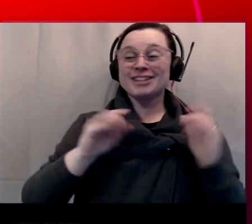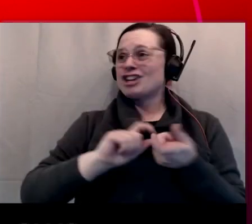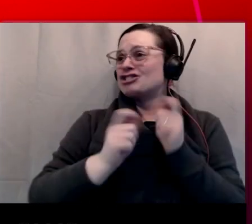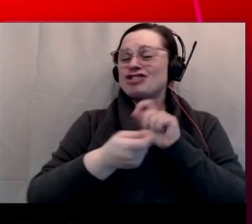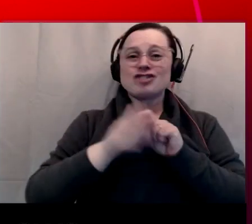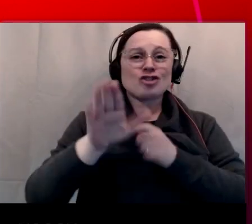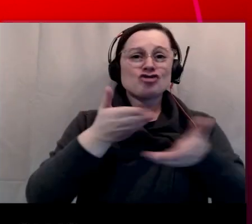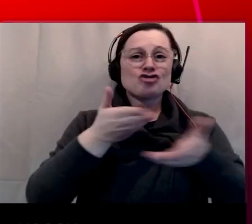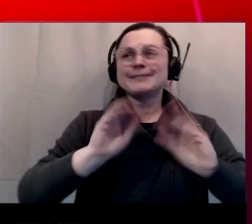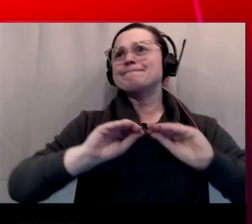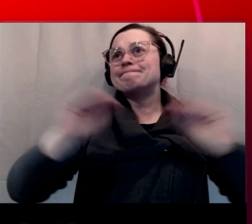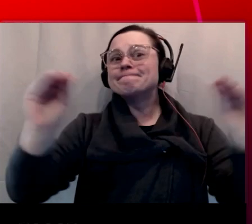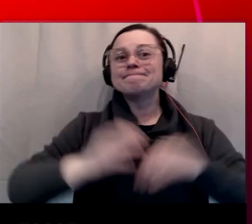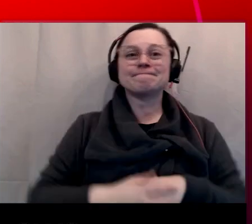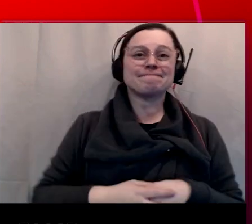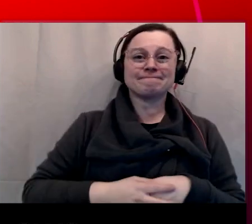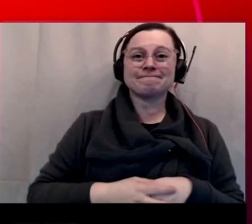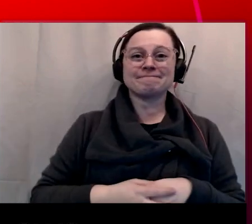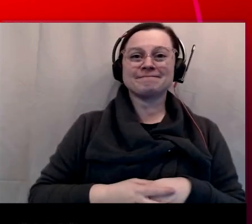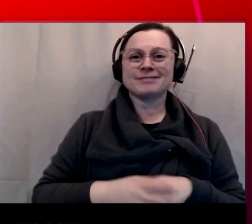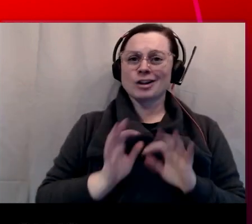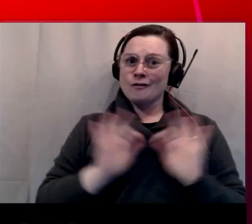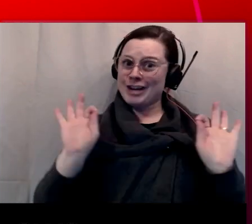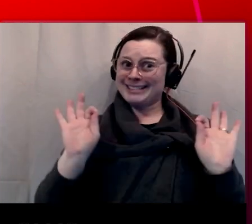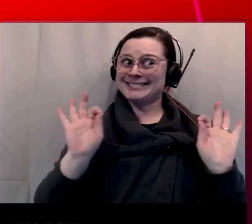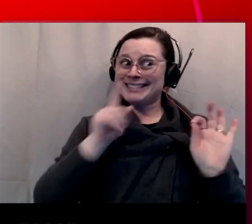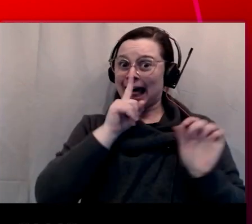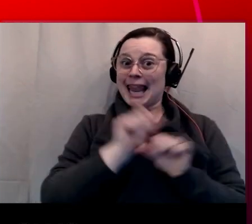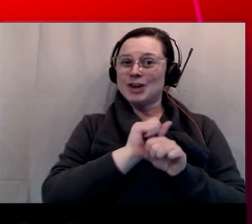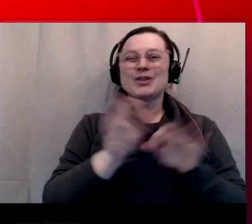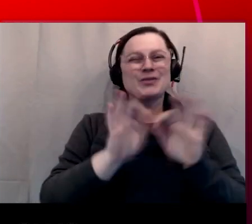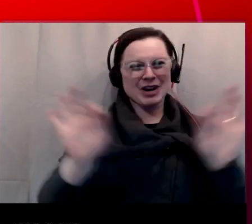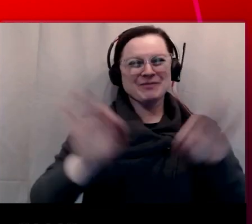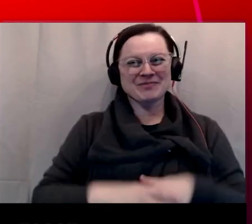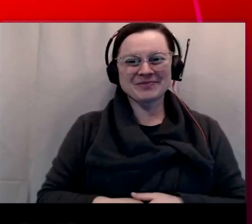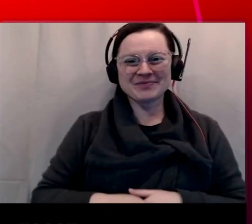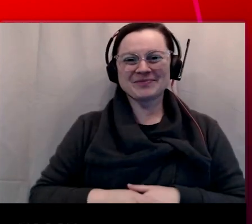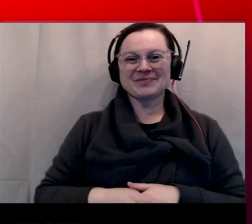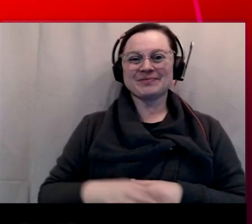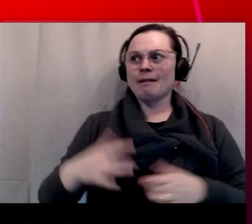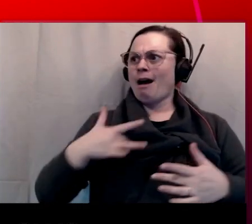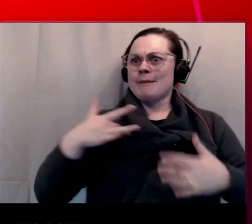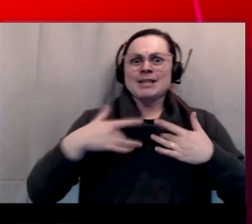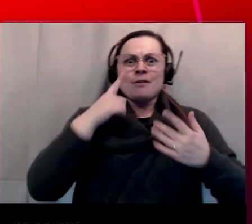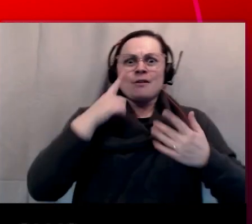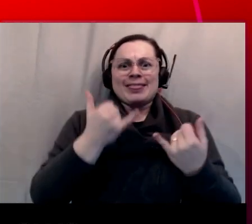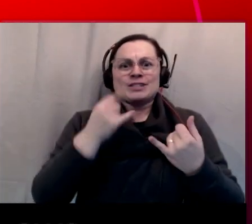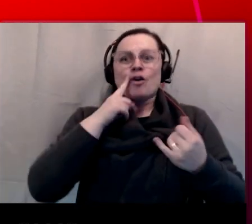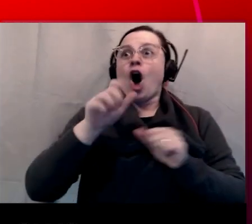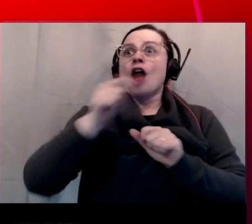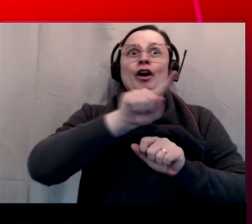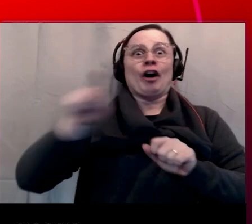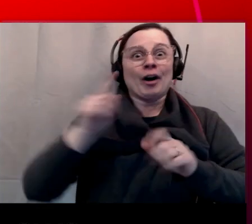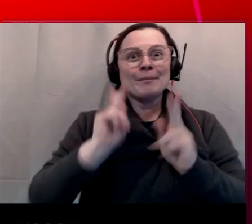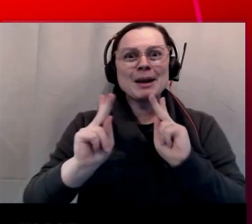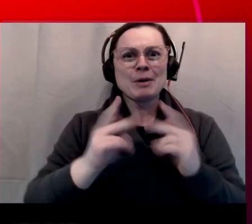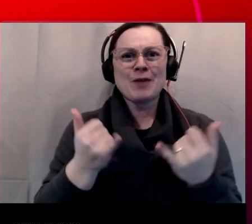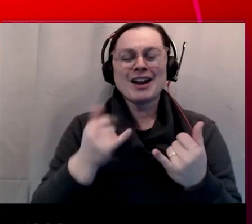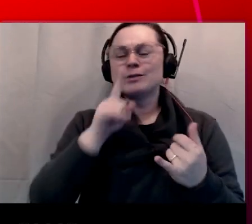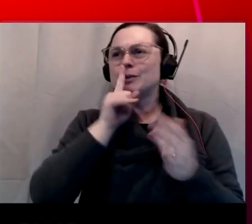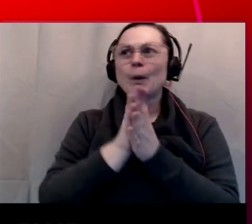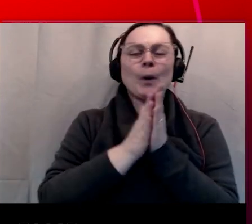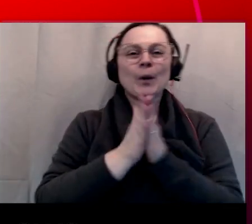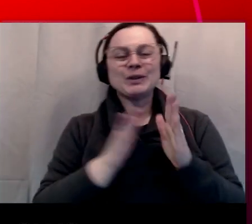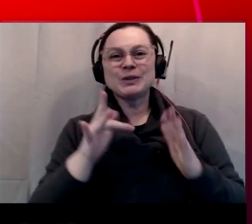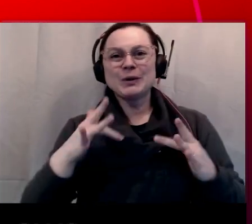service levels. It's free, literally. I'm excited about this for other people right now. This is so cool. So how can